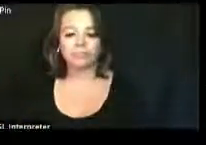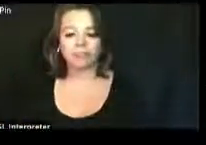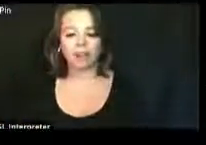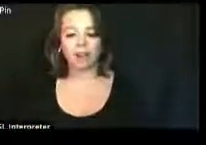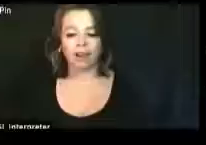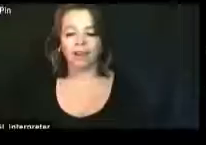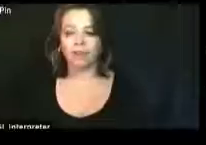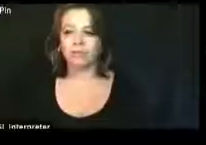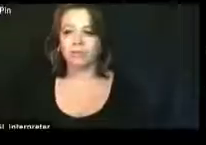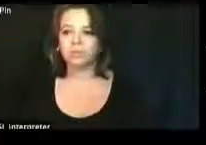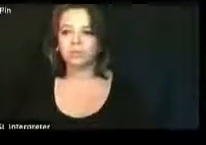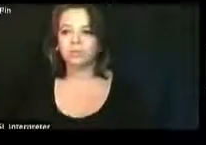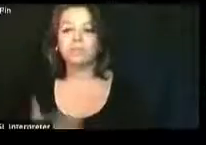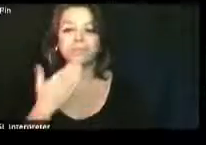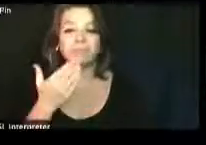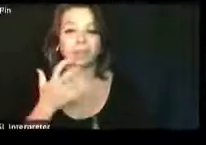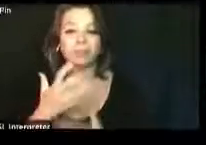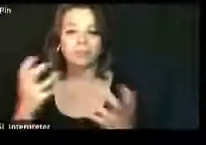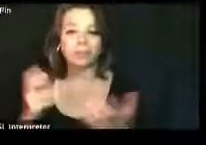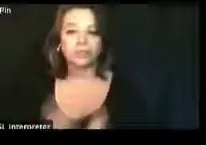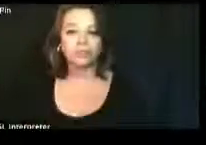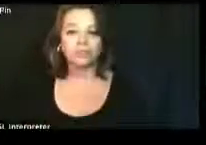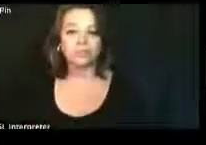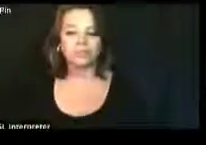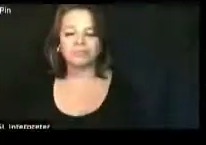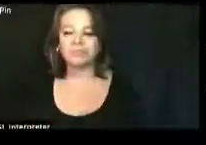Thank you so much.